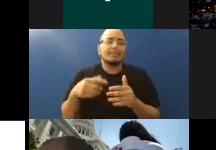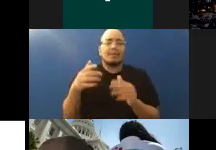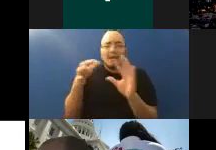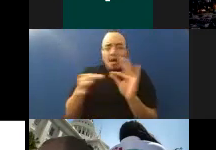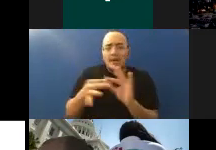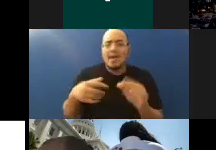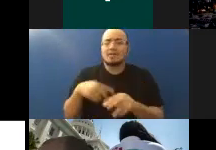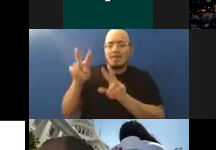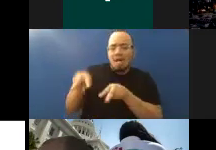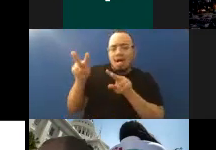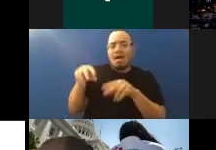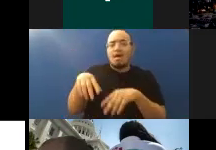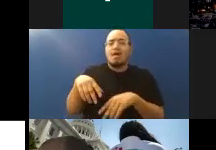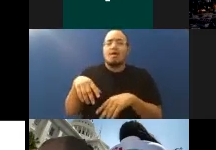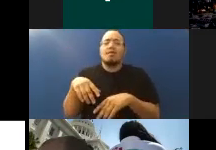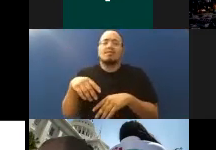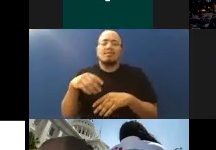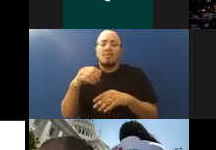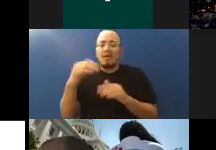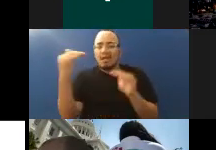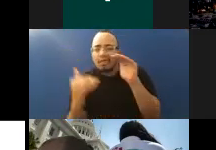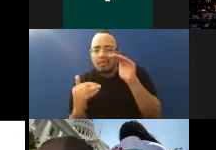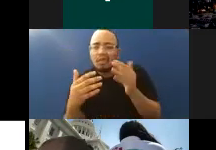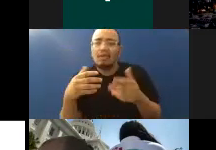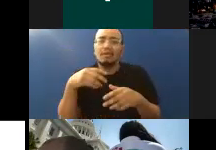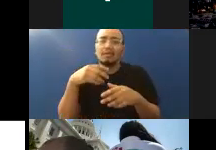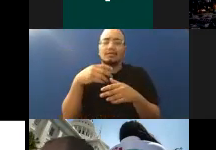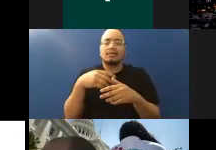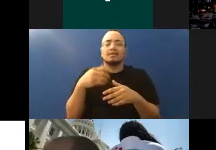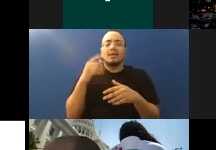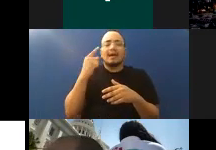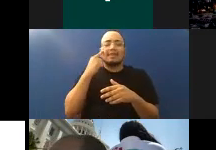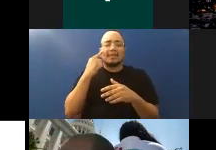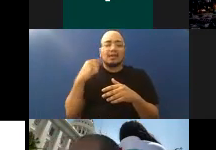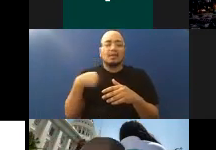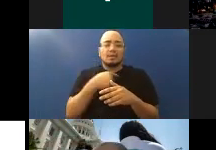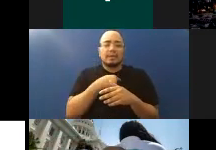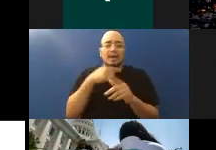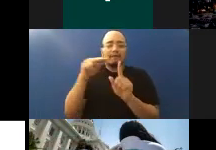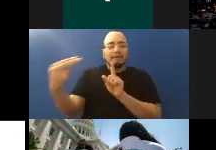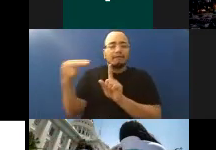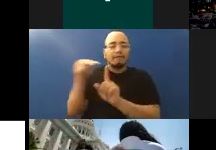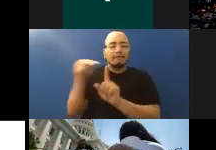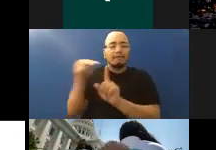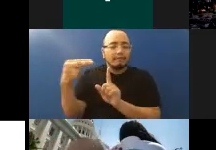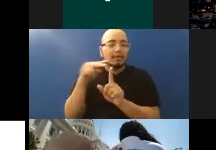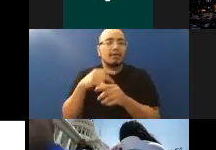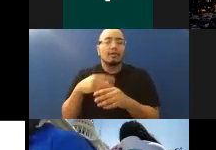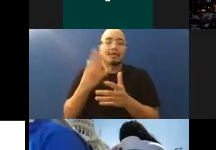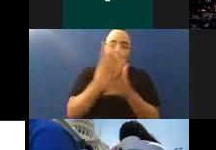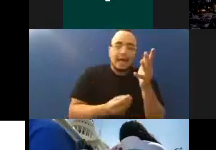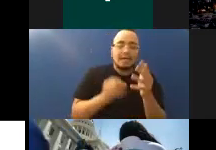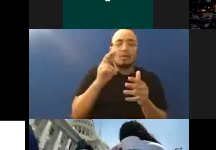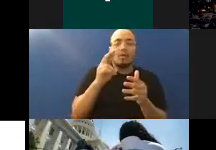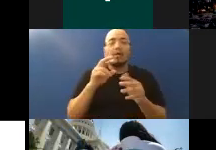treatment, I think that's like when the conversation shifts a lot. So when we think of gender violence, we always think of death as well, or we always